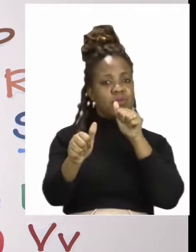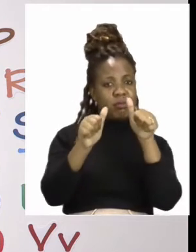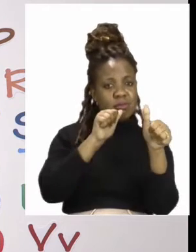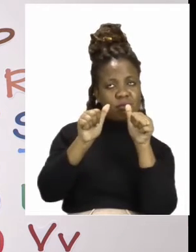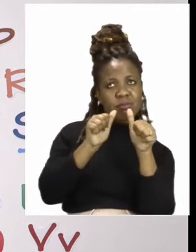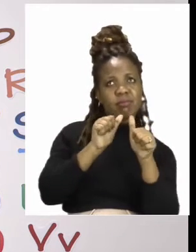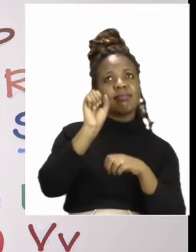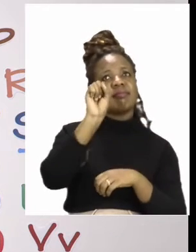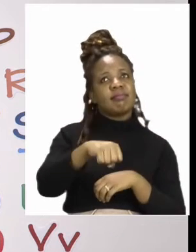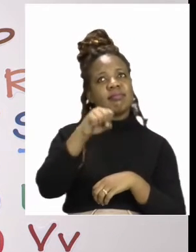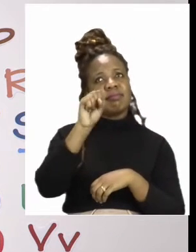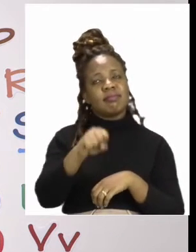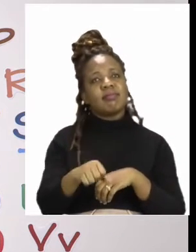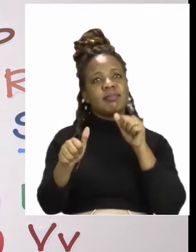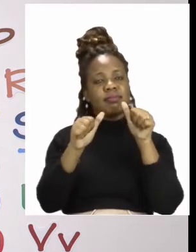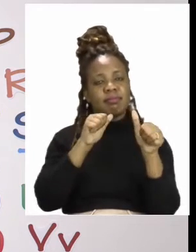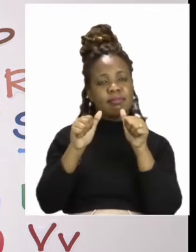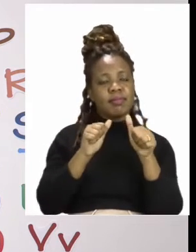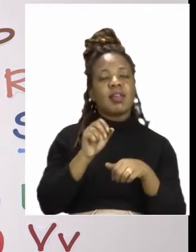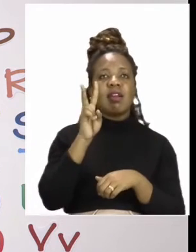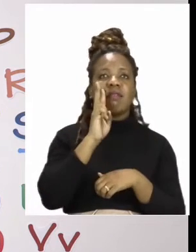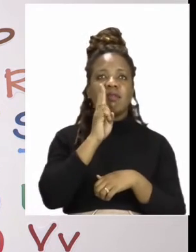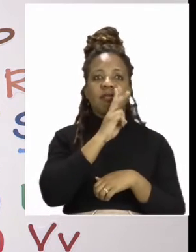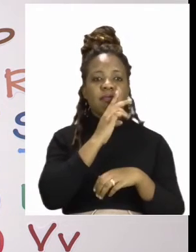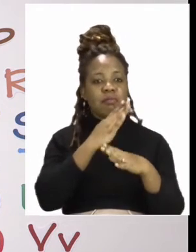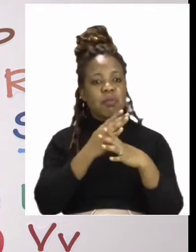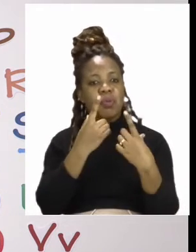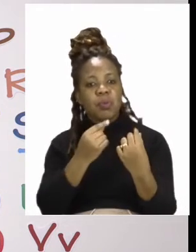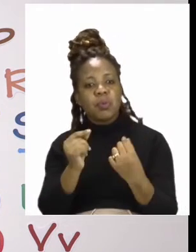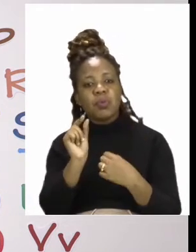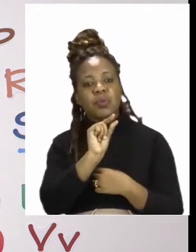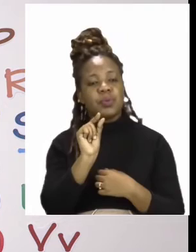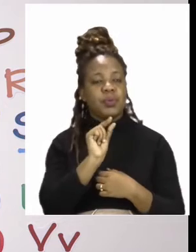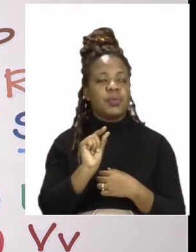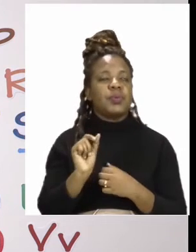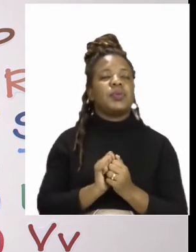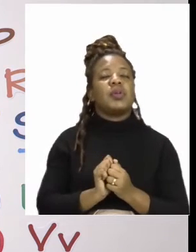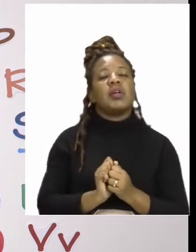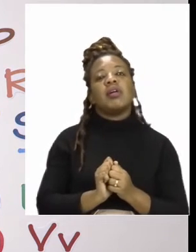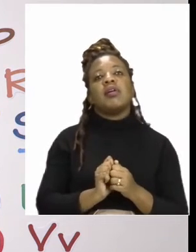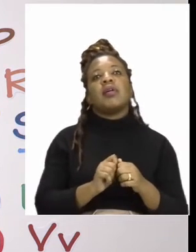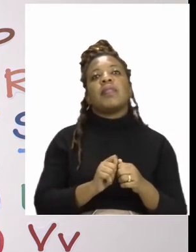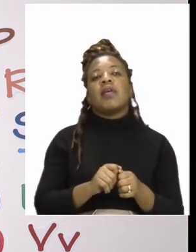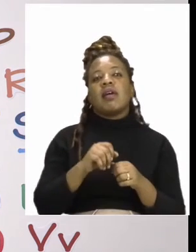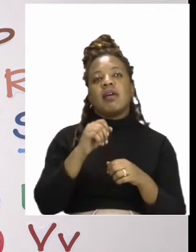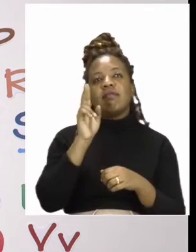A verb is a doing word. A verb is a doing word.